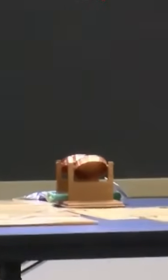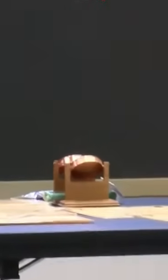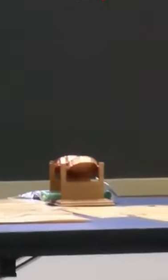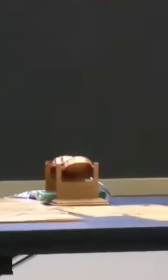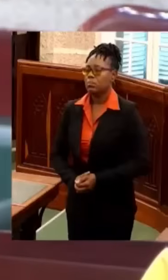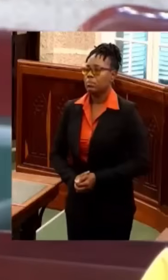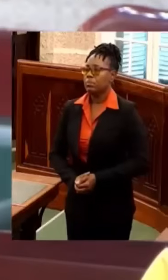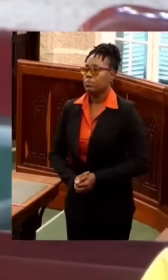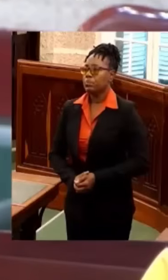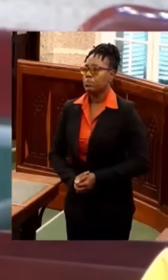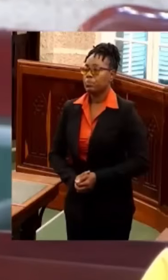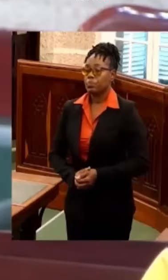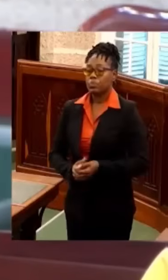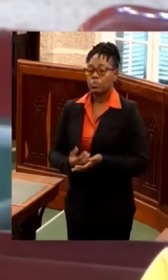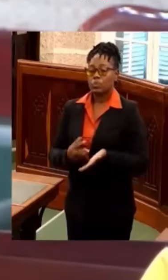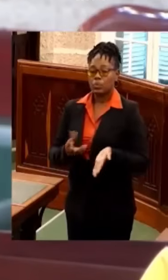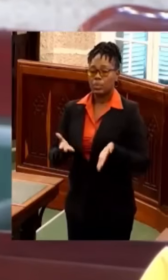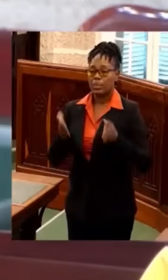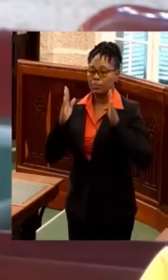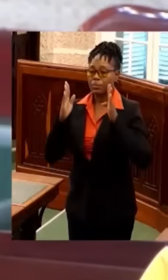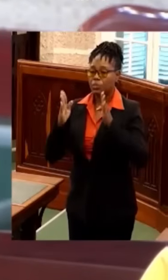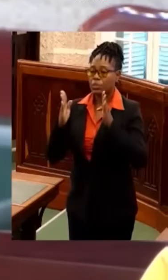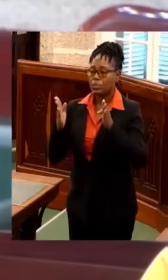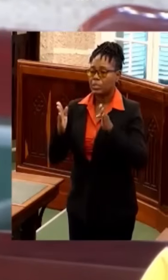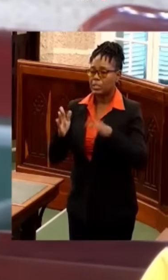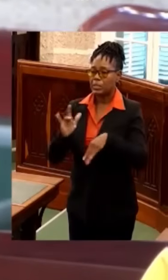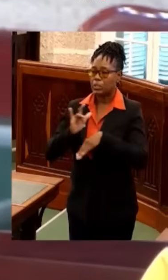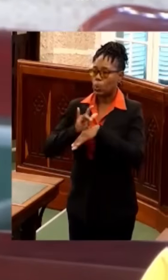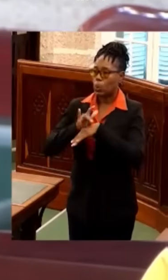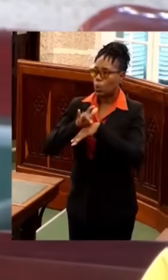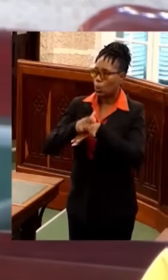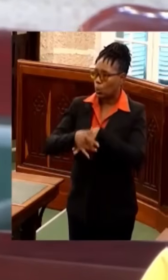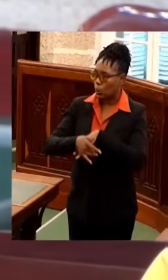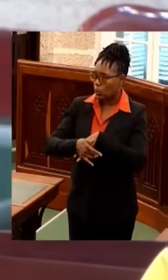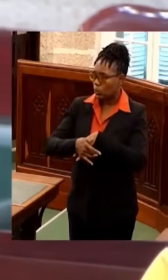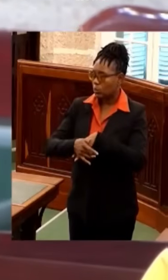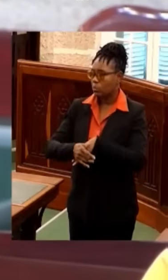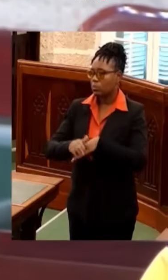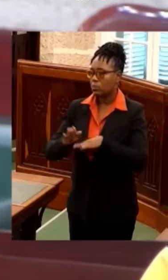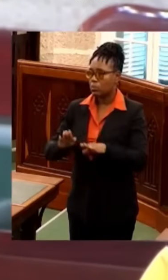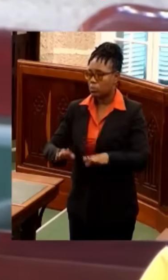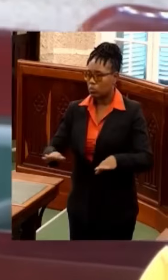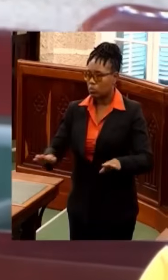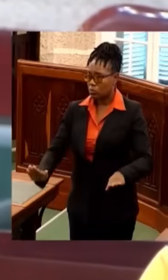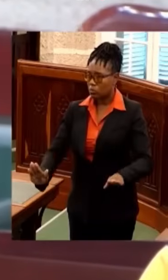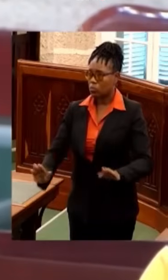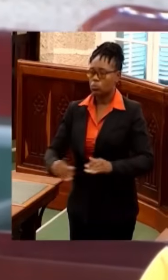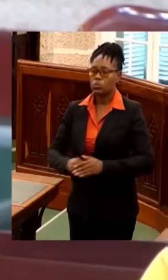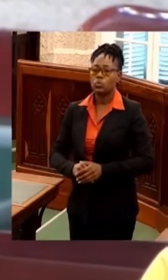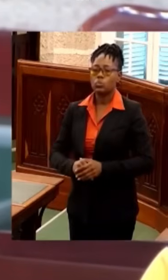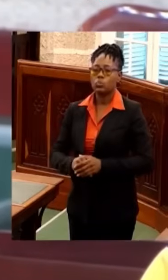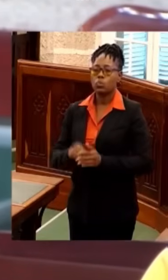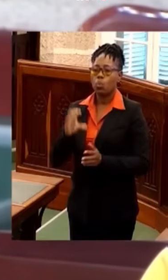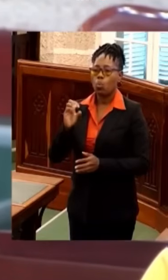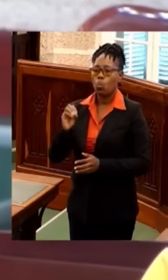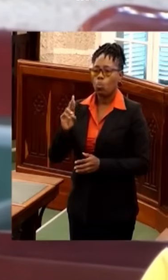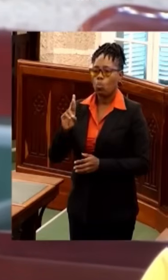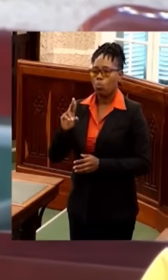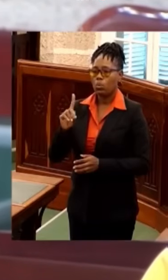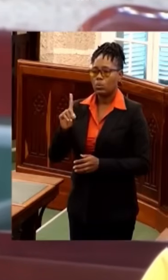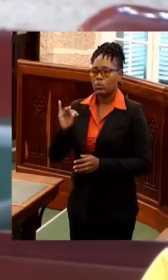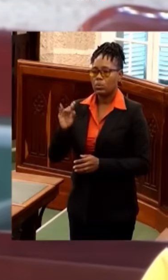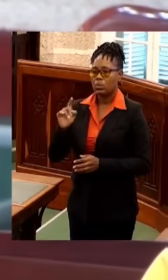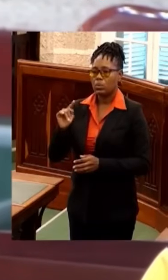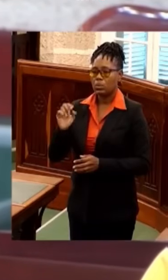Friday. We have targeted our early childhood coordinators who have responsibility for